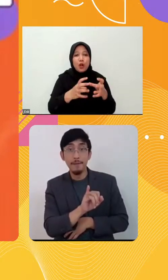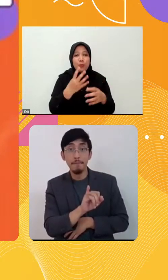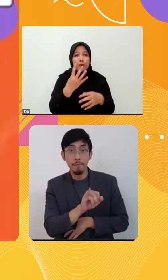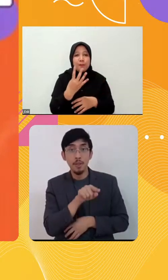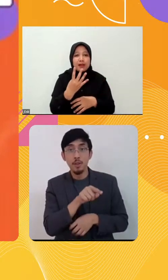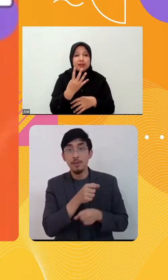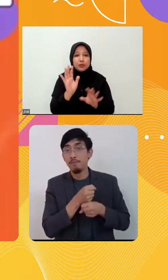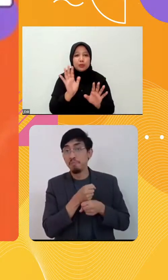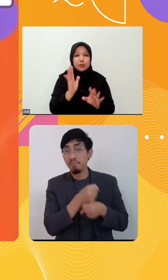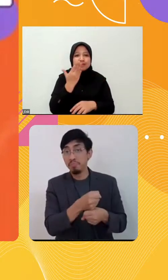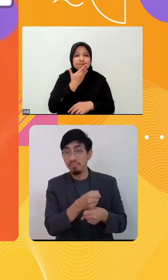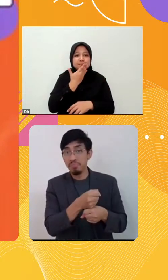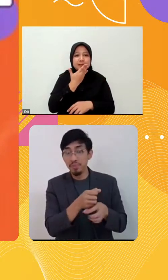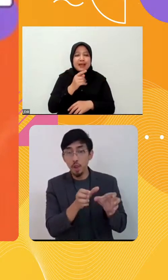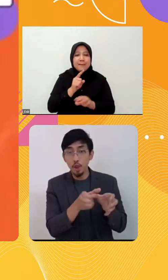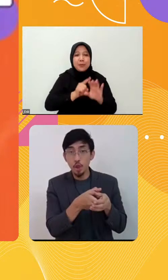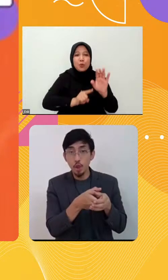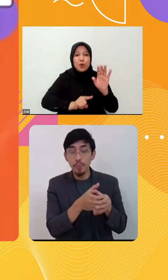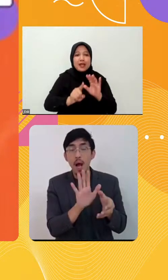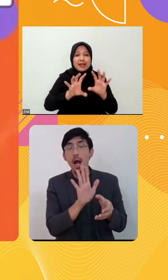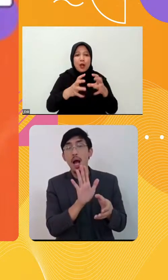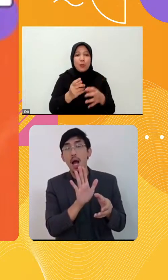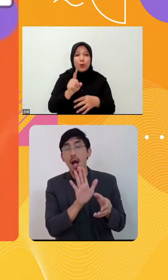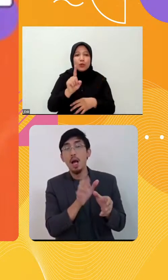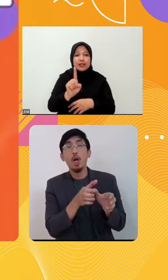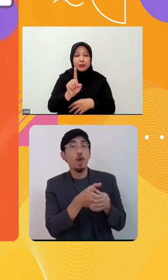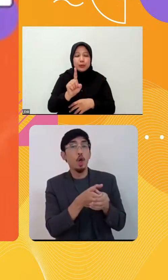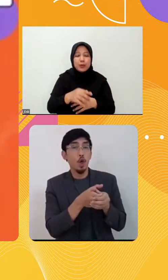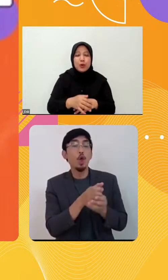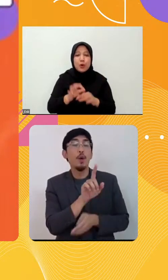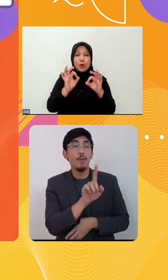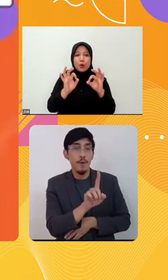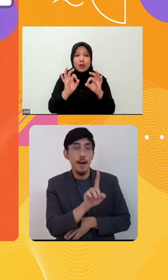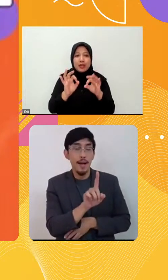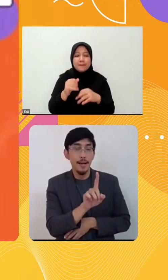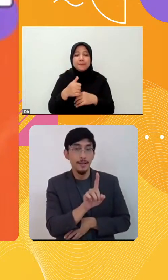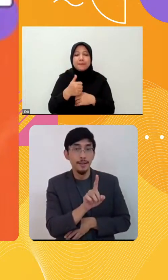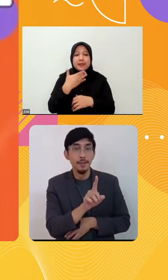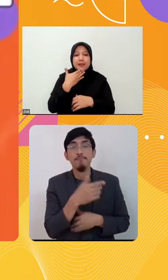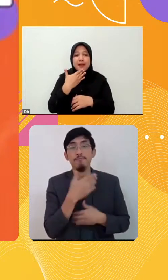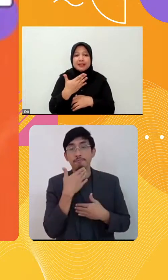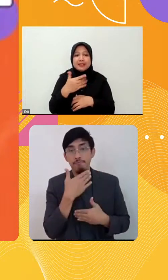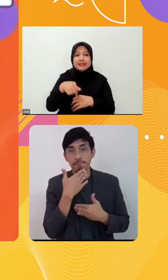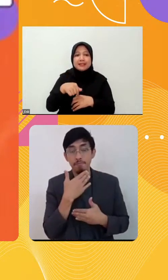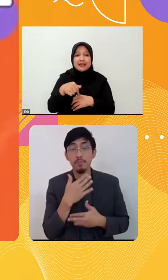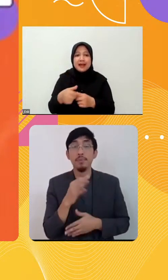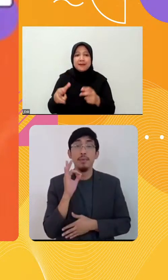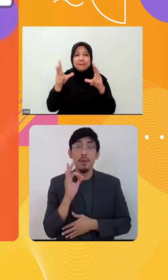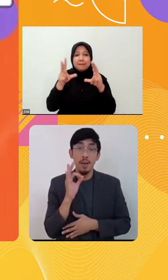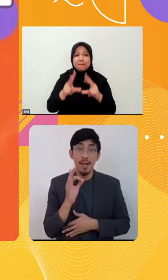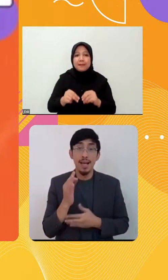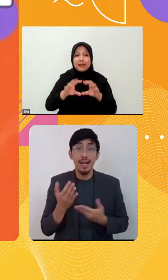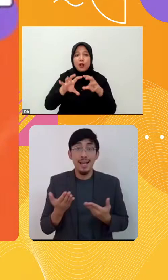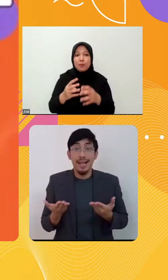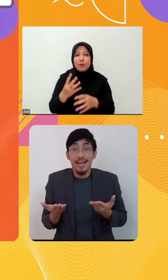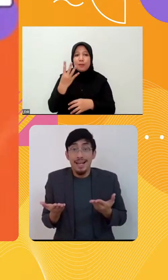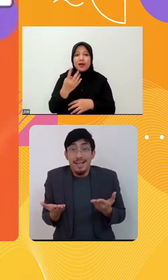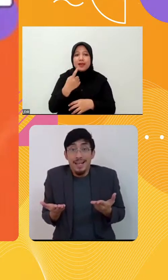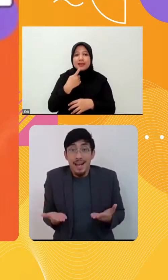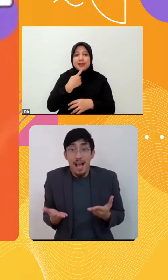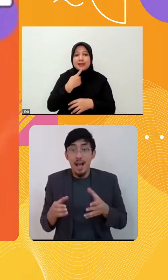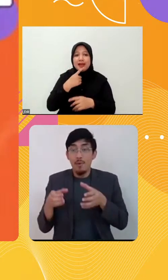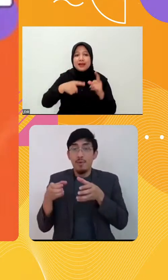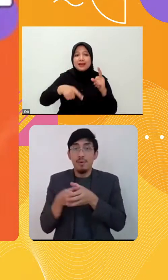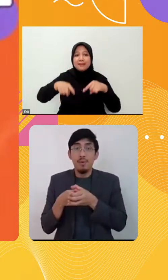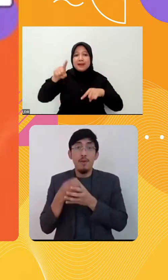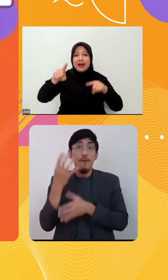about accuracy and evidence base. And we're going to room number 4, diversity, inclusion, and equity,